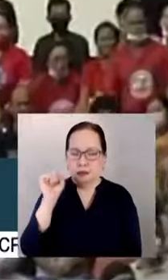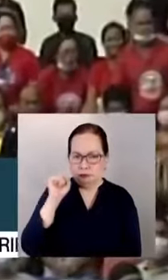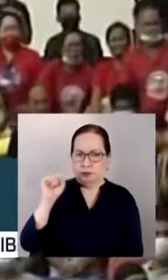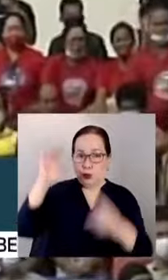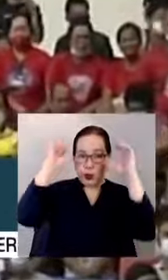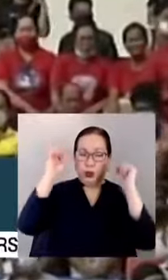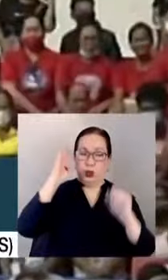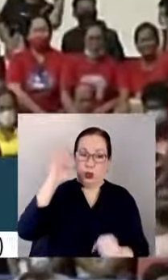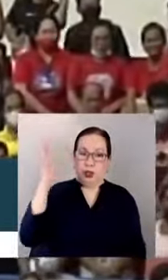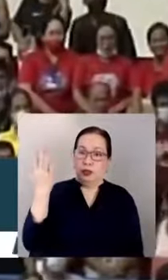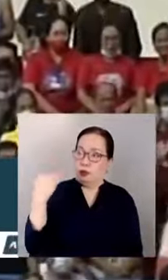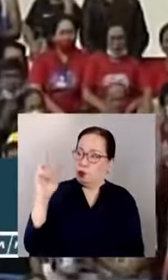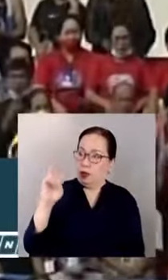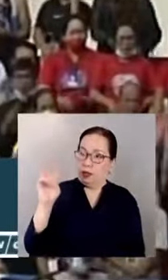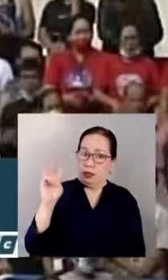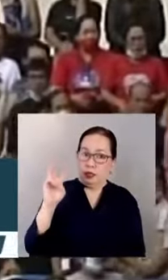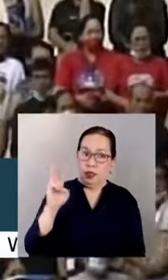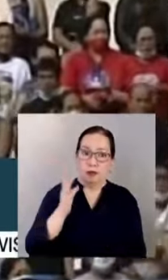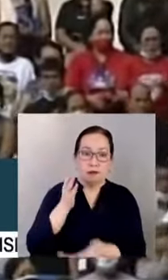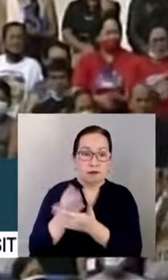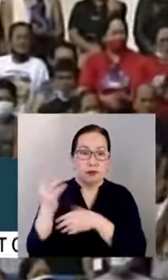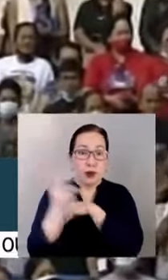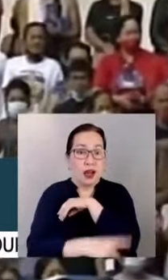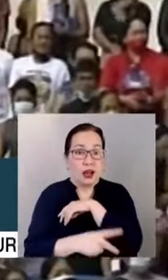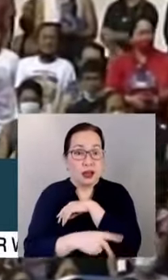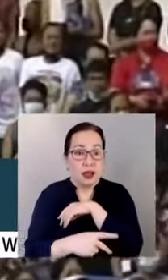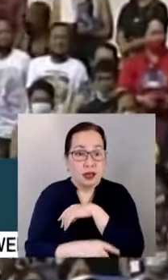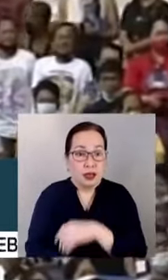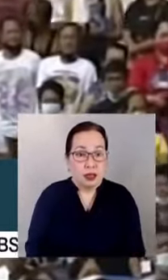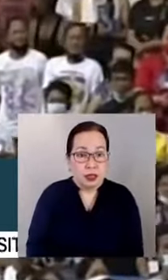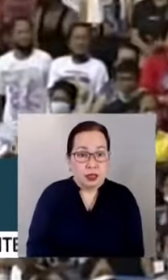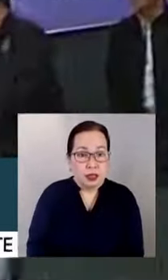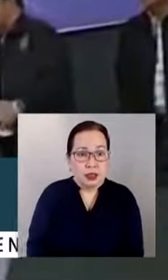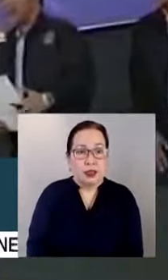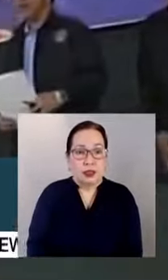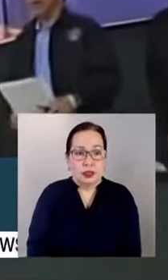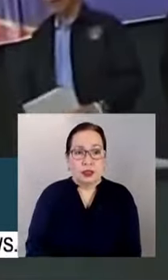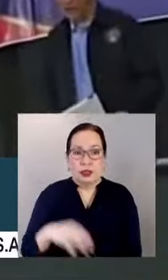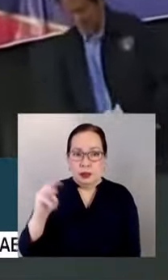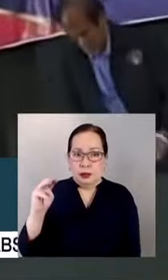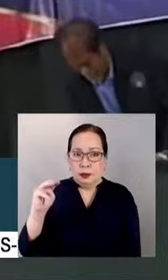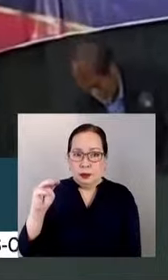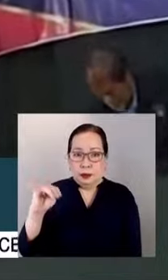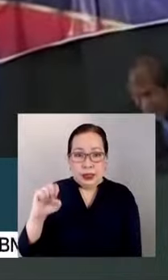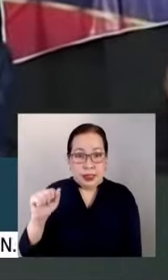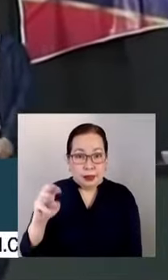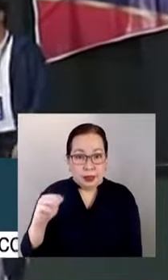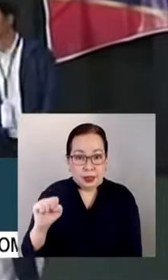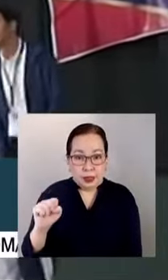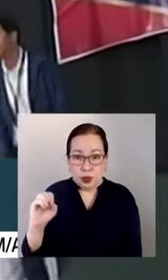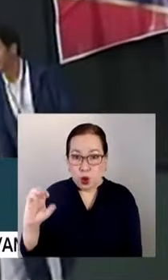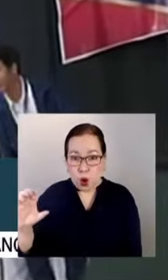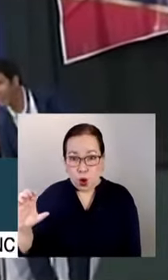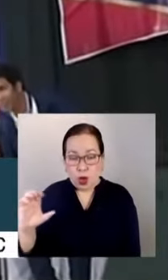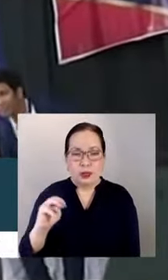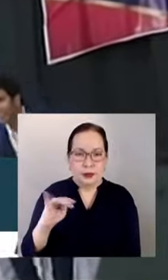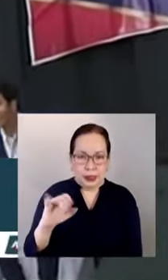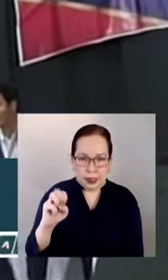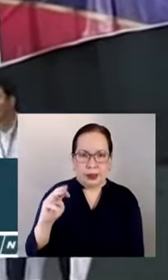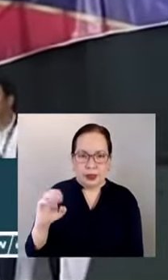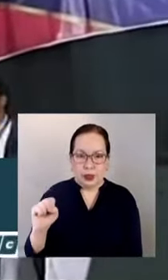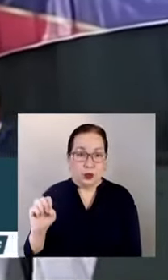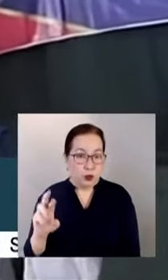on Wednesday visited the provinces of Misamis Occidental and Misamis Oriental as heavy rains and flooding continue to